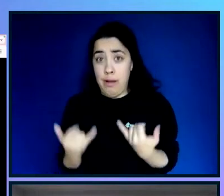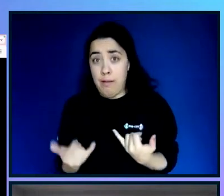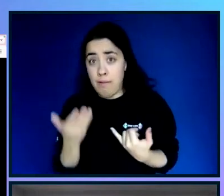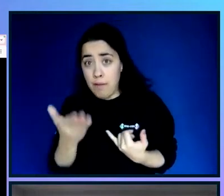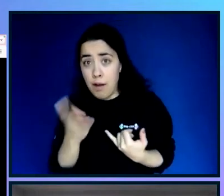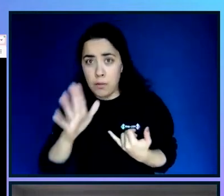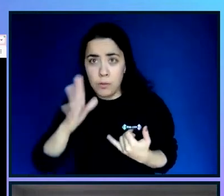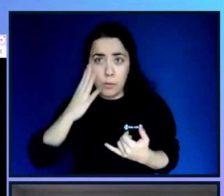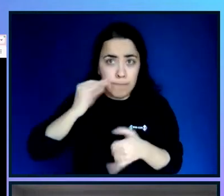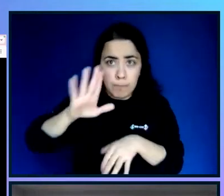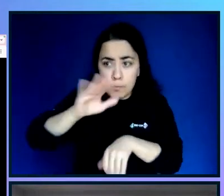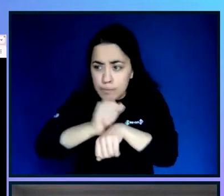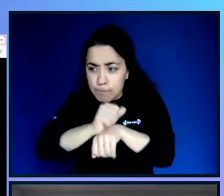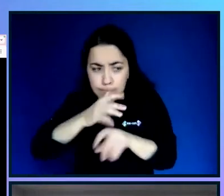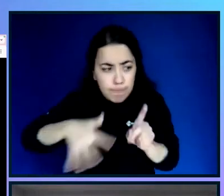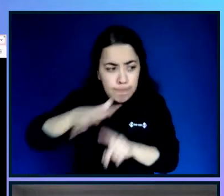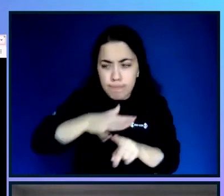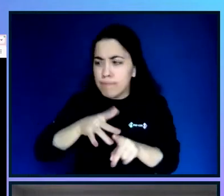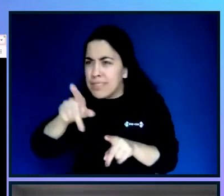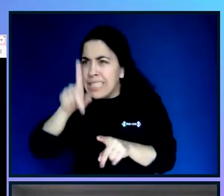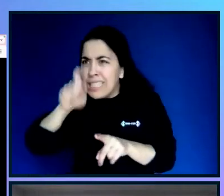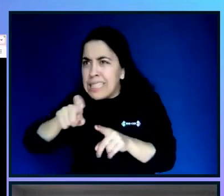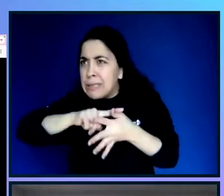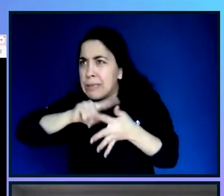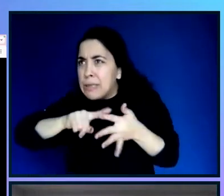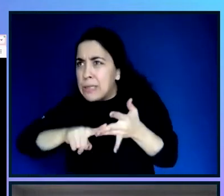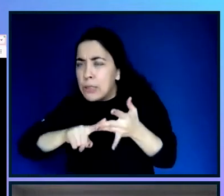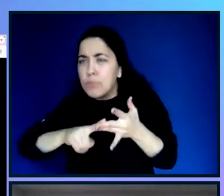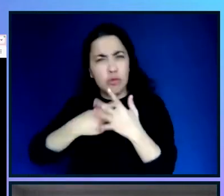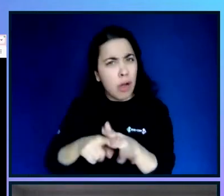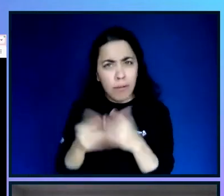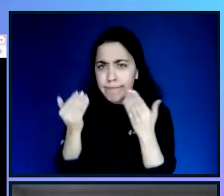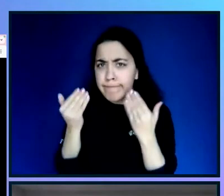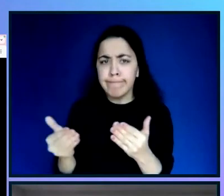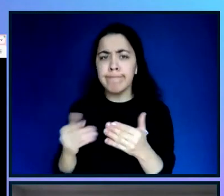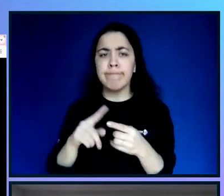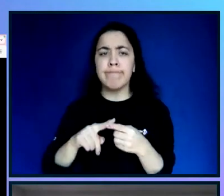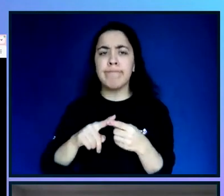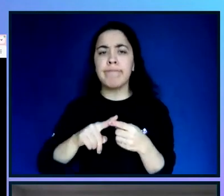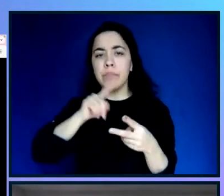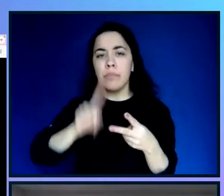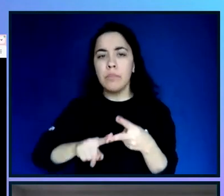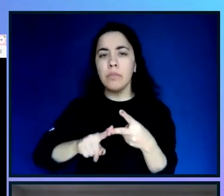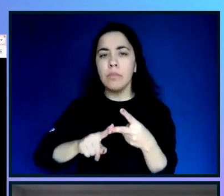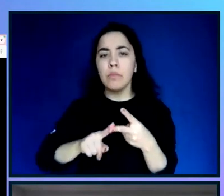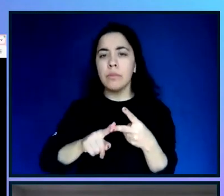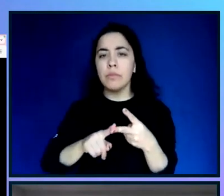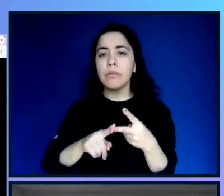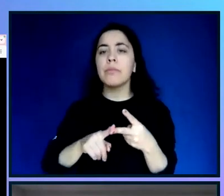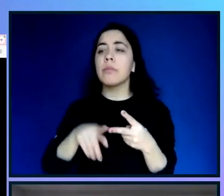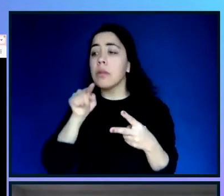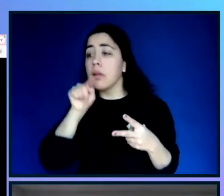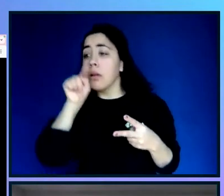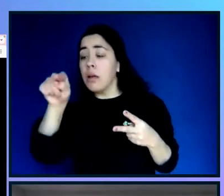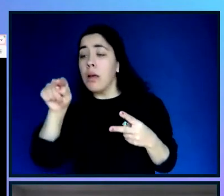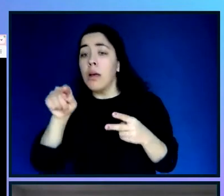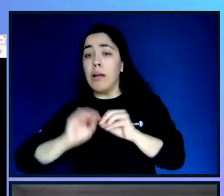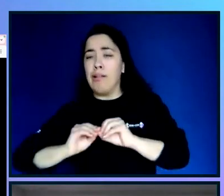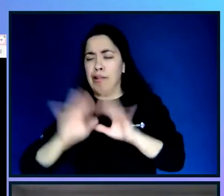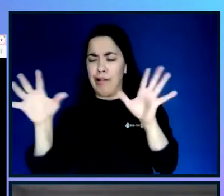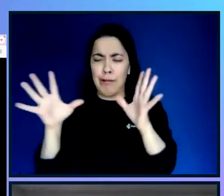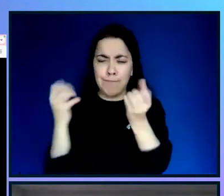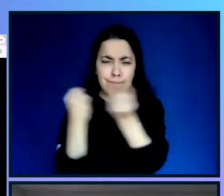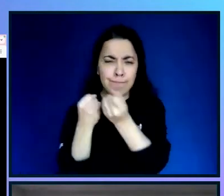what you're working with and where your gaps are. Number two, go where you're wanted, where there is a clear advocacy for accessibility and willingness